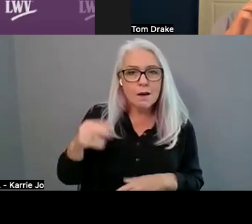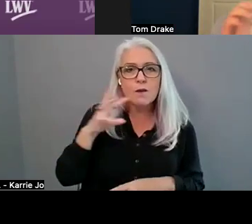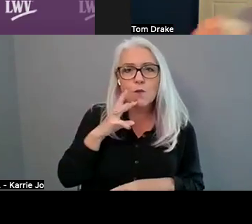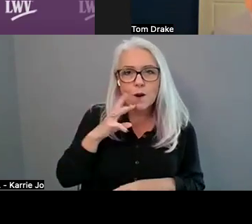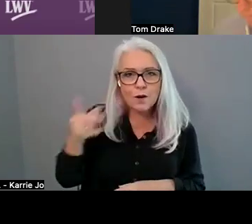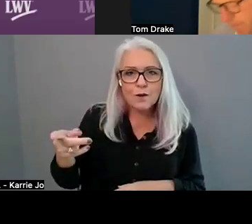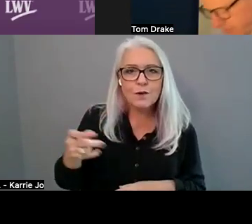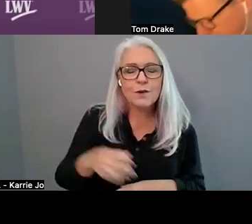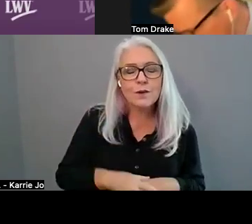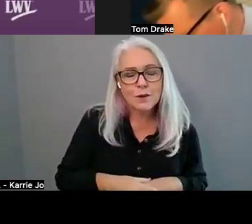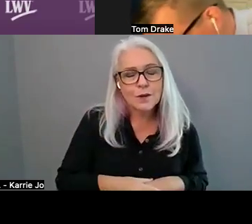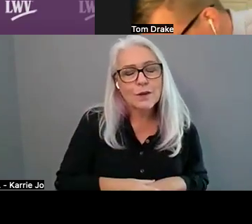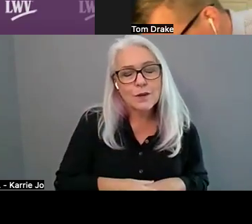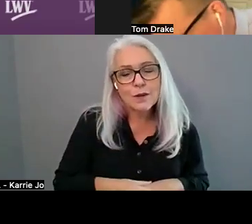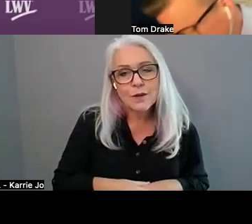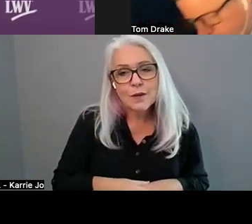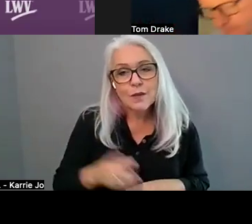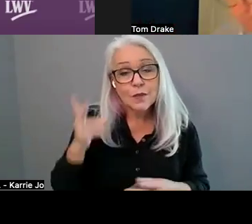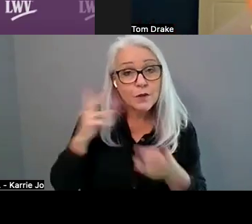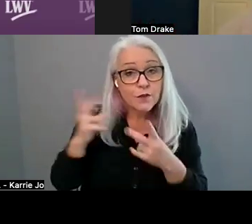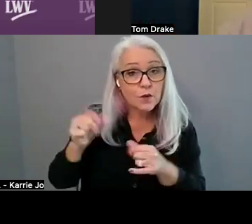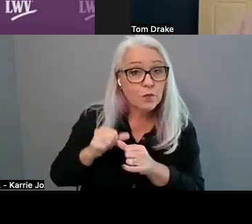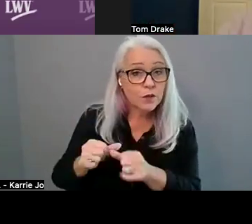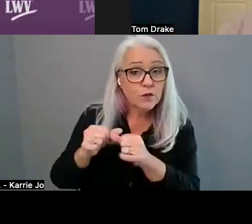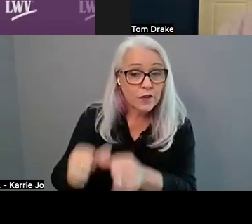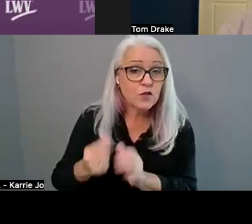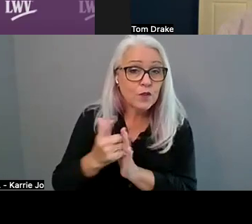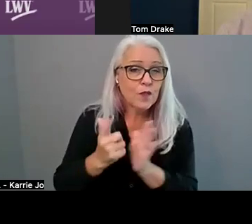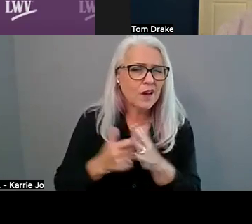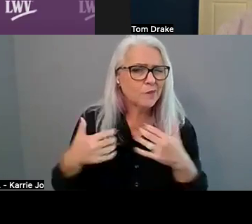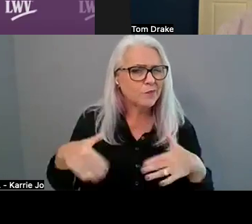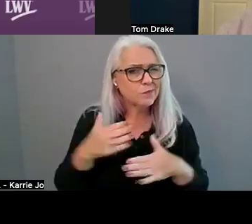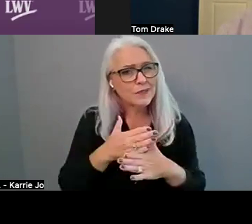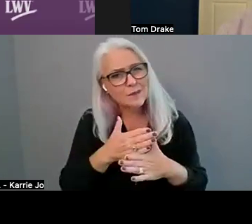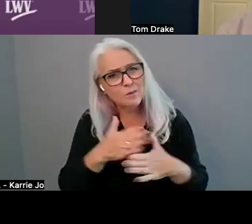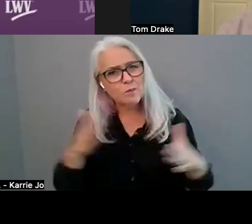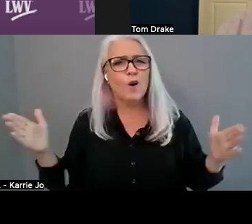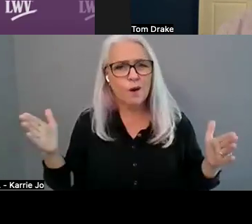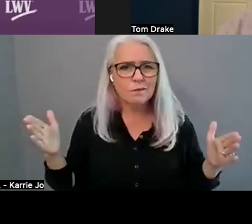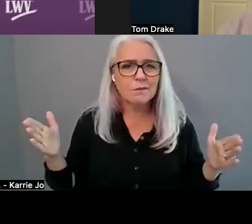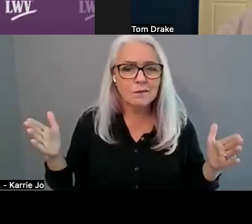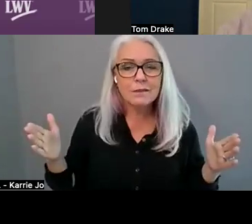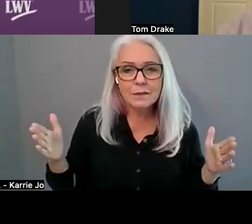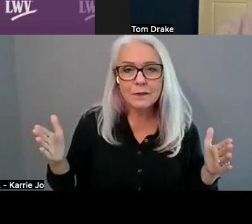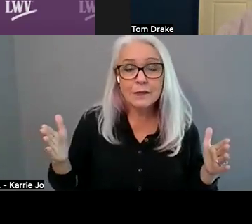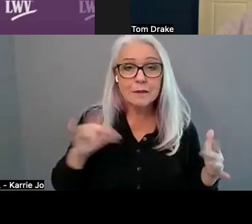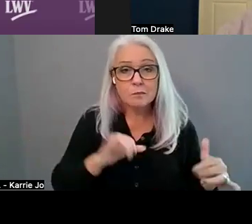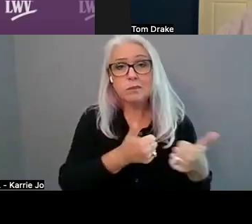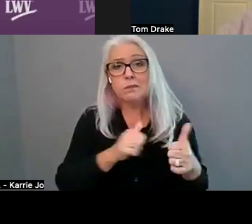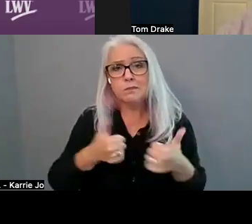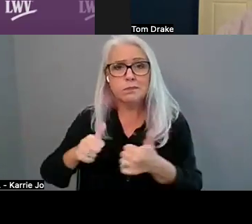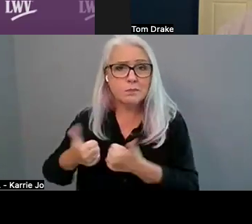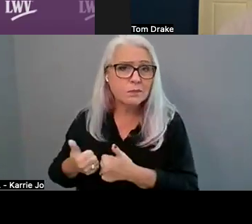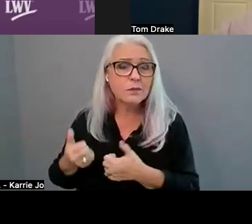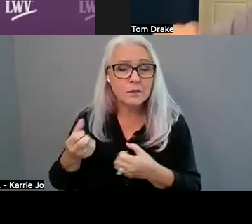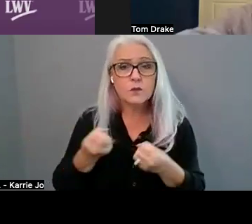said, the view preservation law is very broad right now, and it comes up for challenge in almost